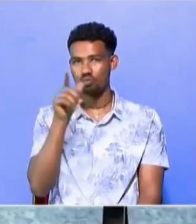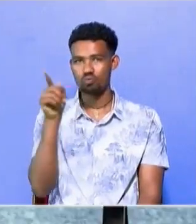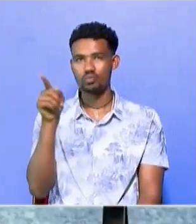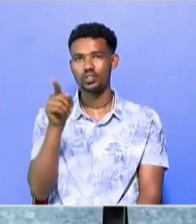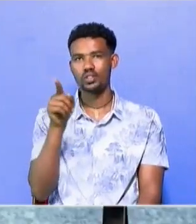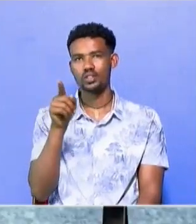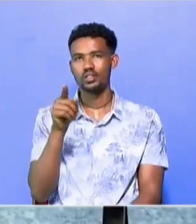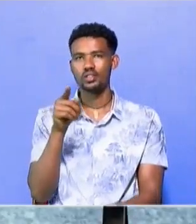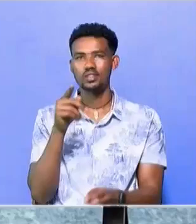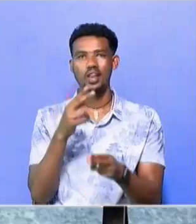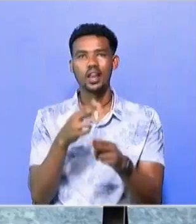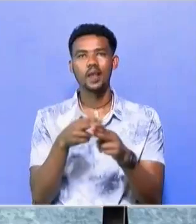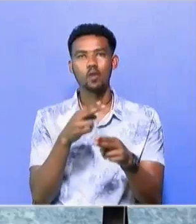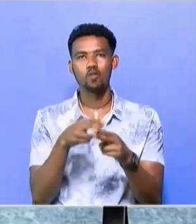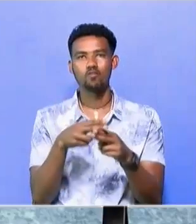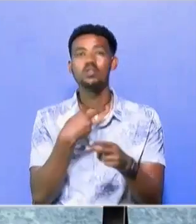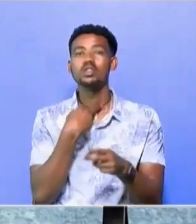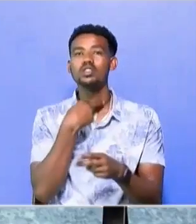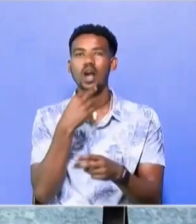you are correct.